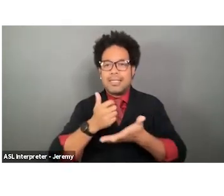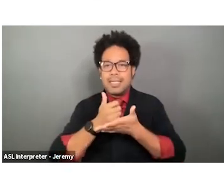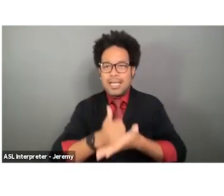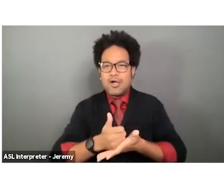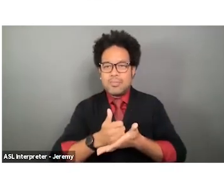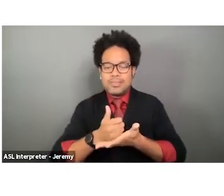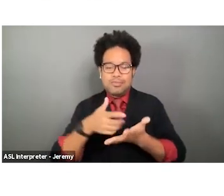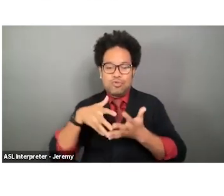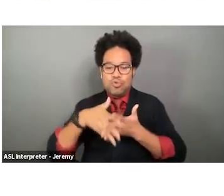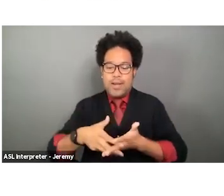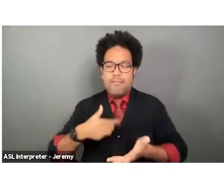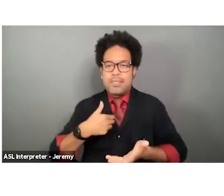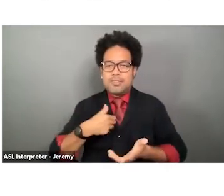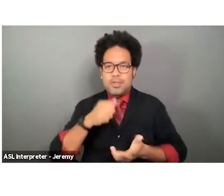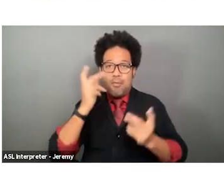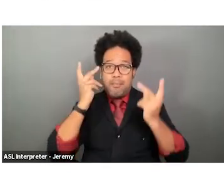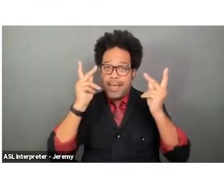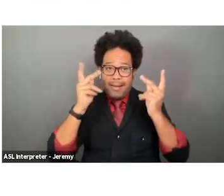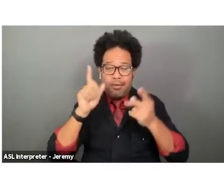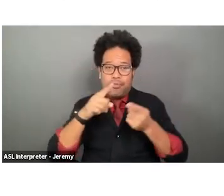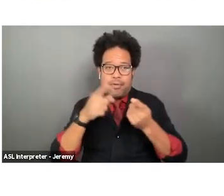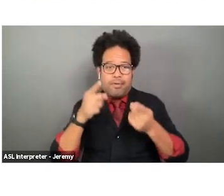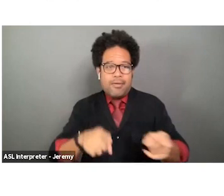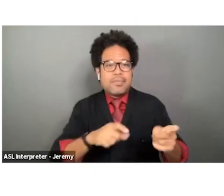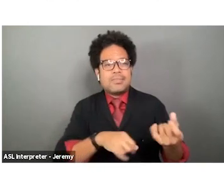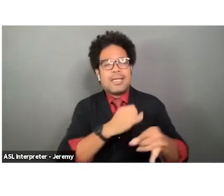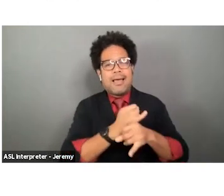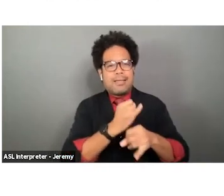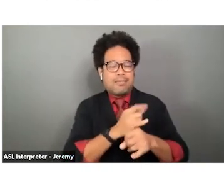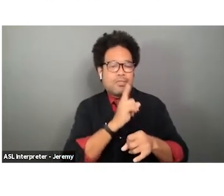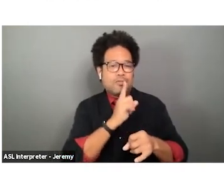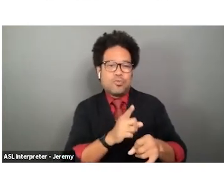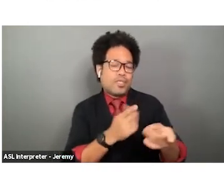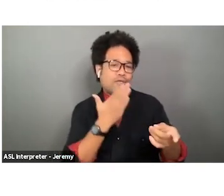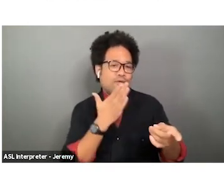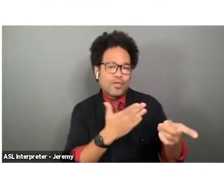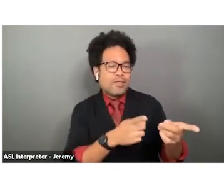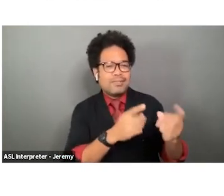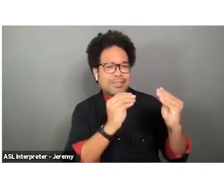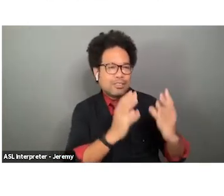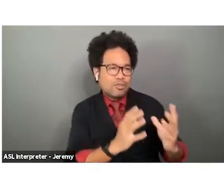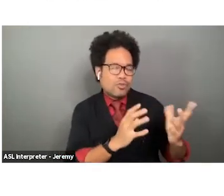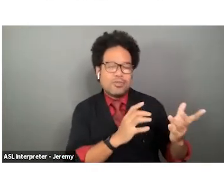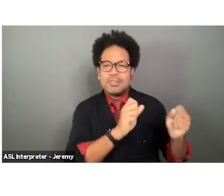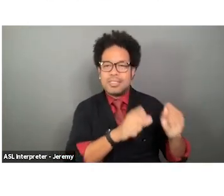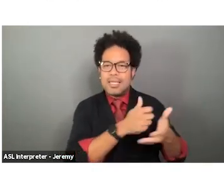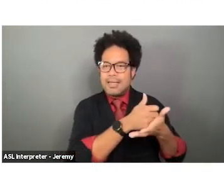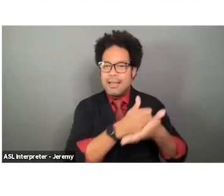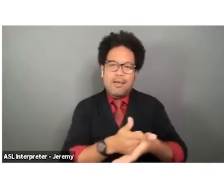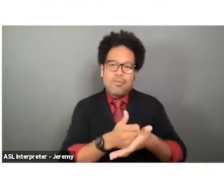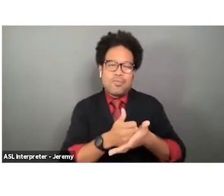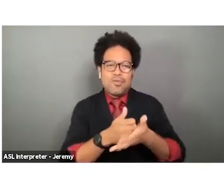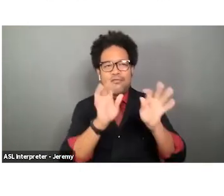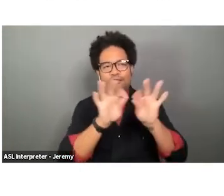that it happens. Academics can be really great as far as like framing the moment, understanding the histories, and being able to lend you